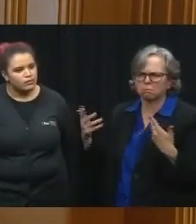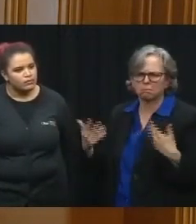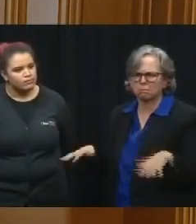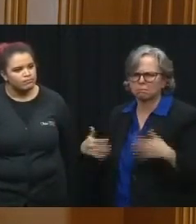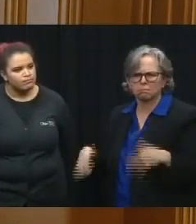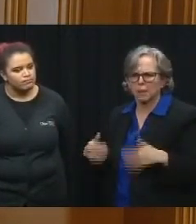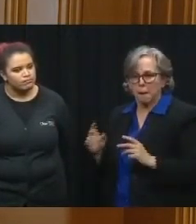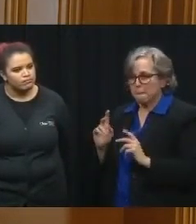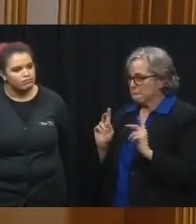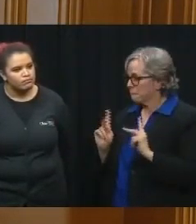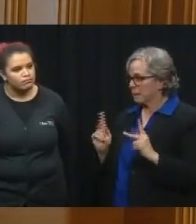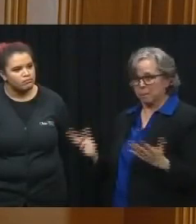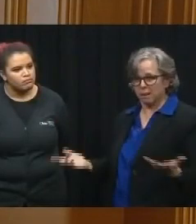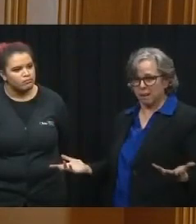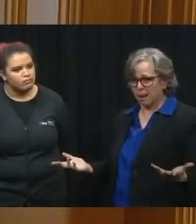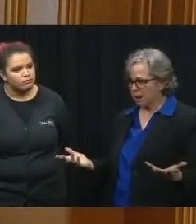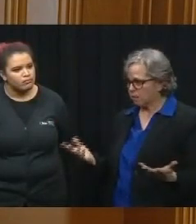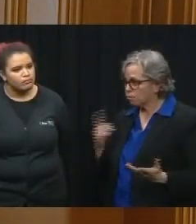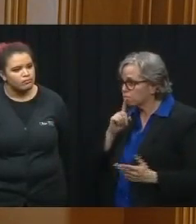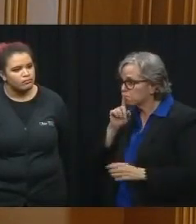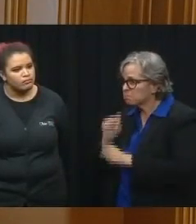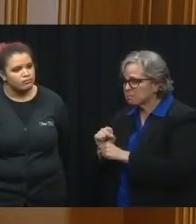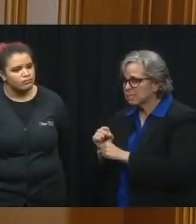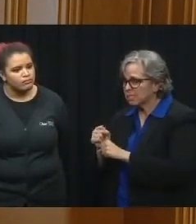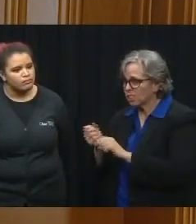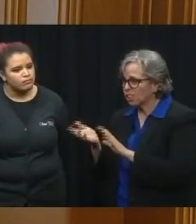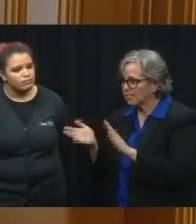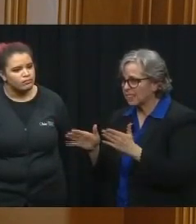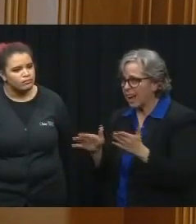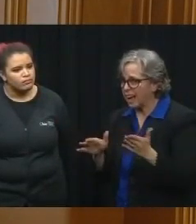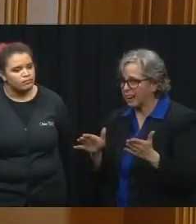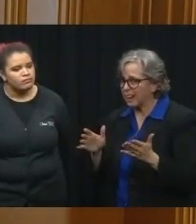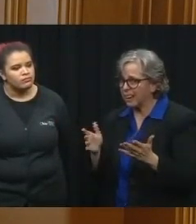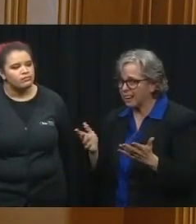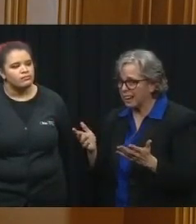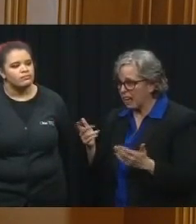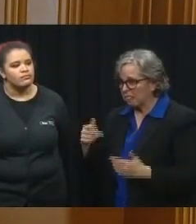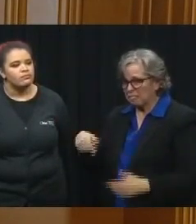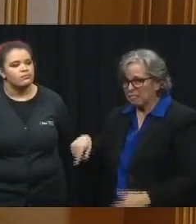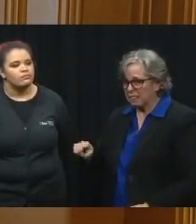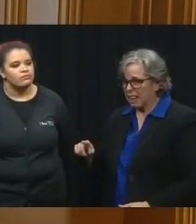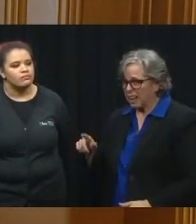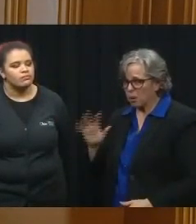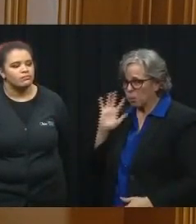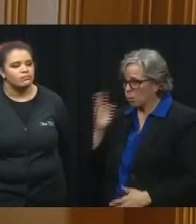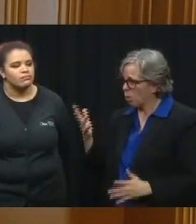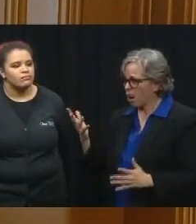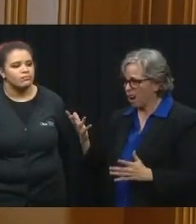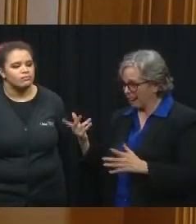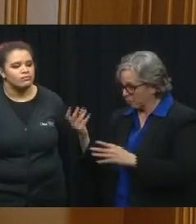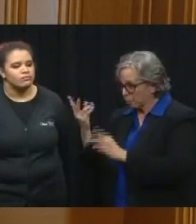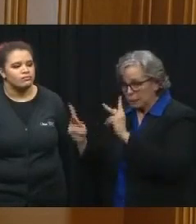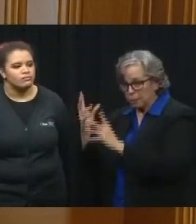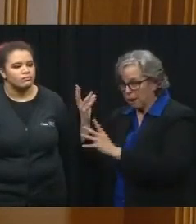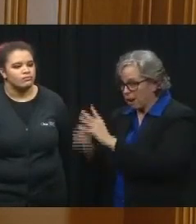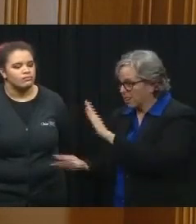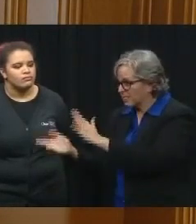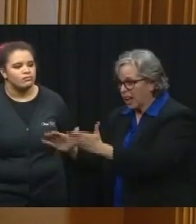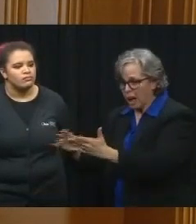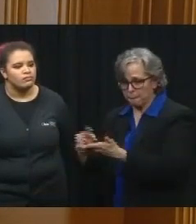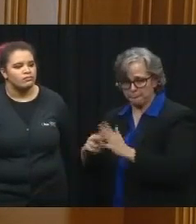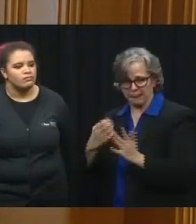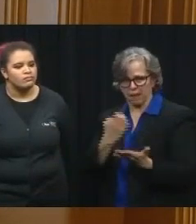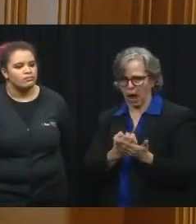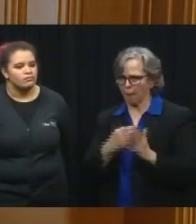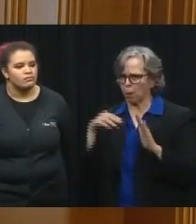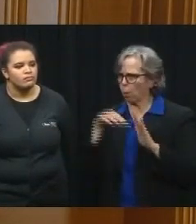needlessly, will have long-term ramifications, not just in the lives of those who